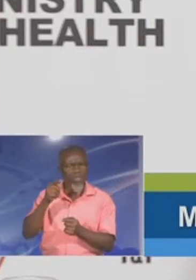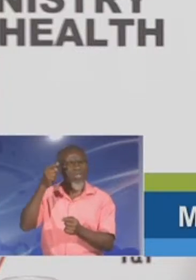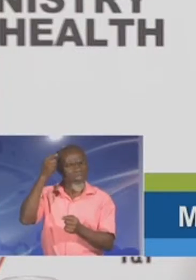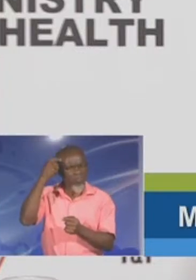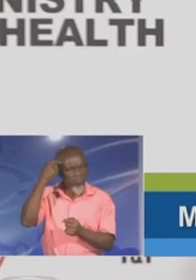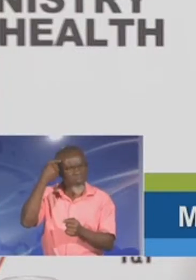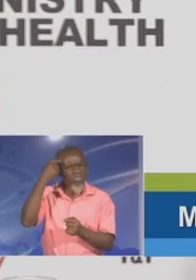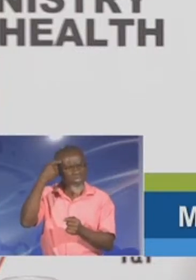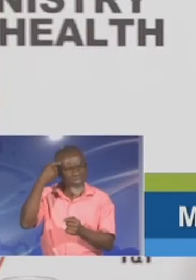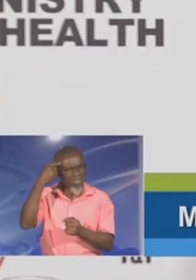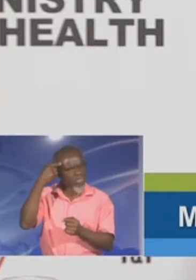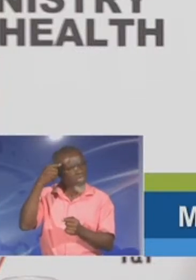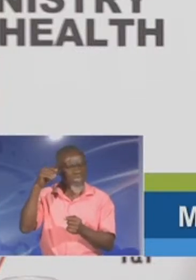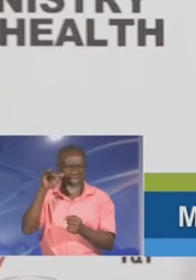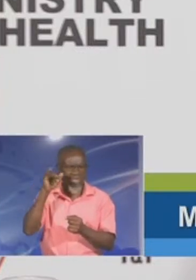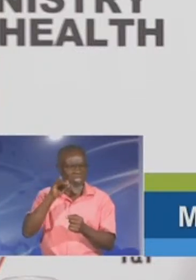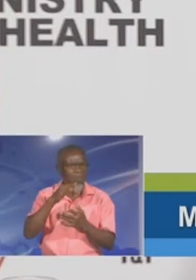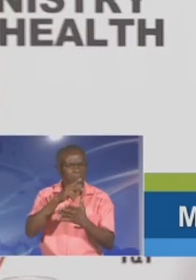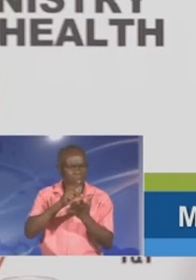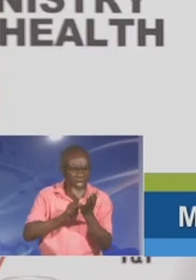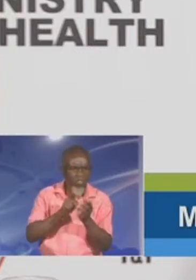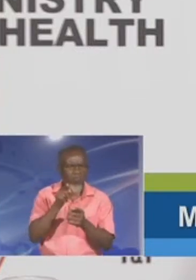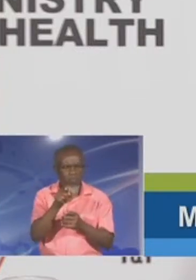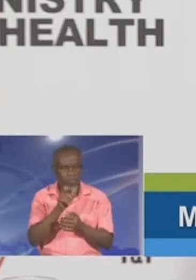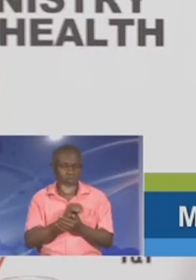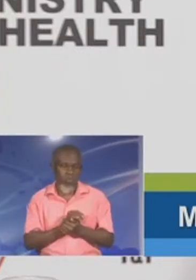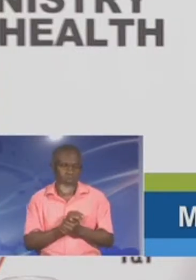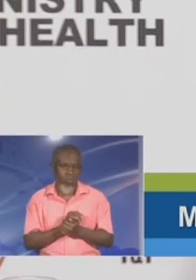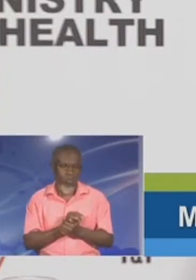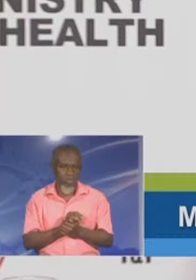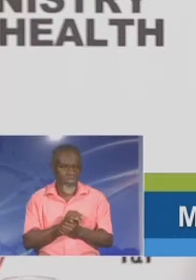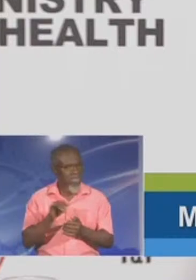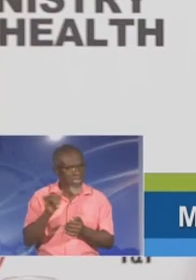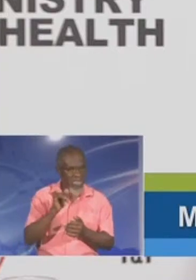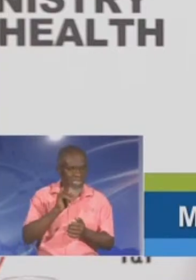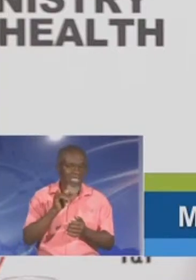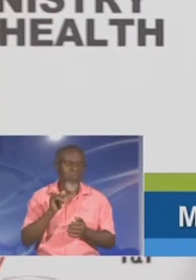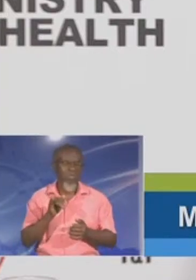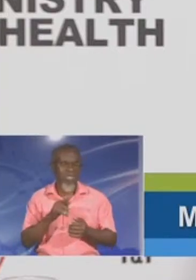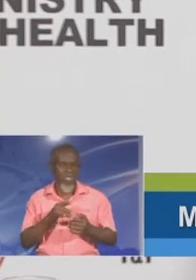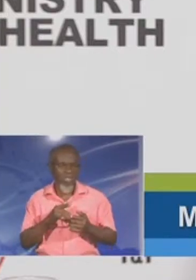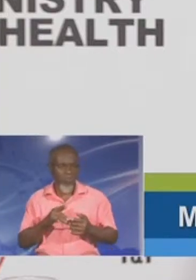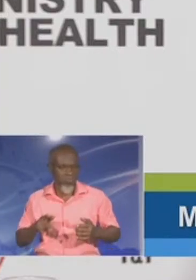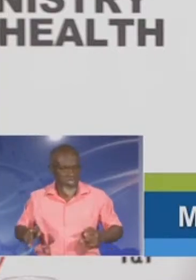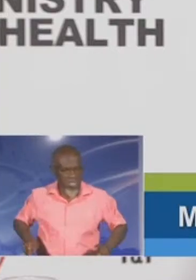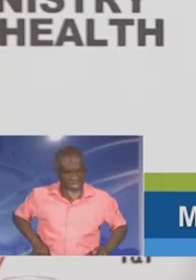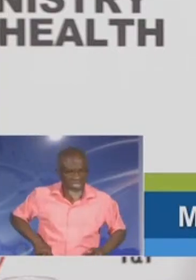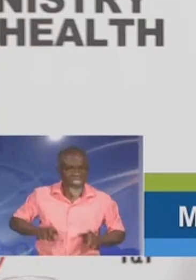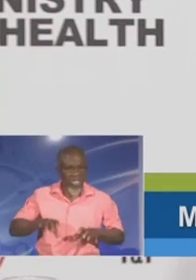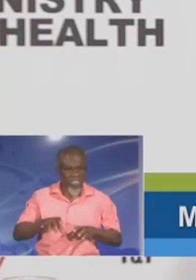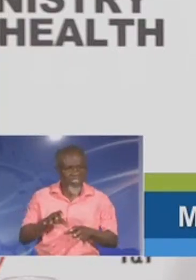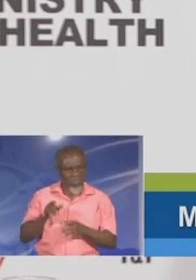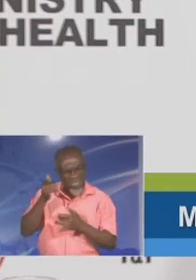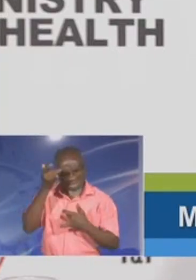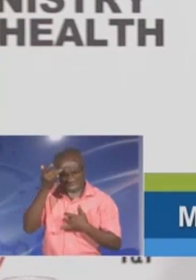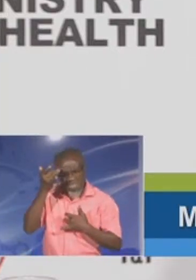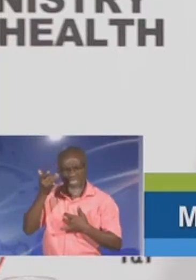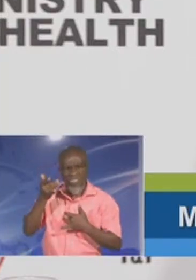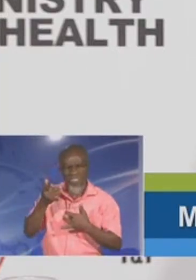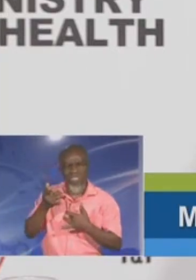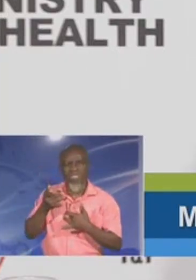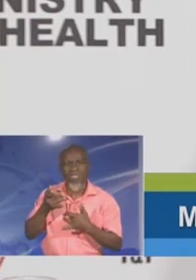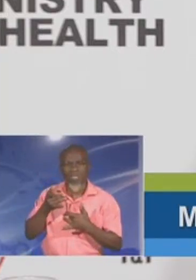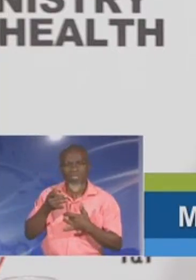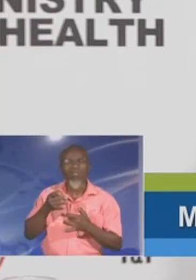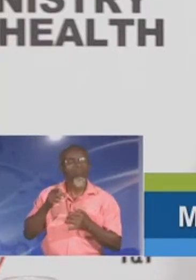organ of the body. The heart can get sick, the liver can get sick, the kidneys can get sick, the brain can get sick, right? And,